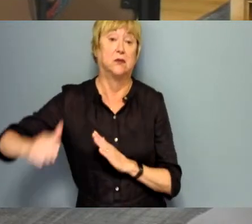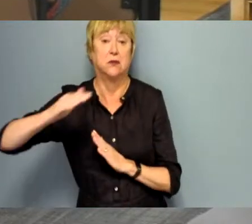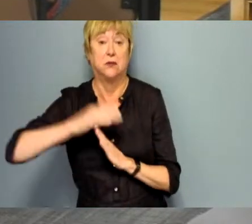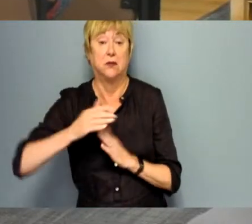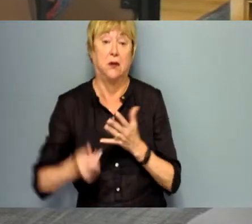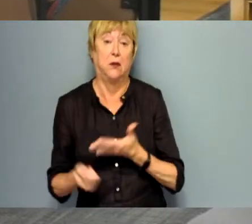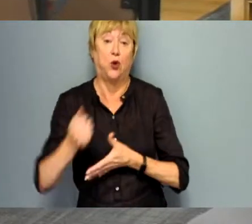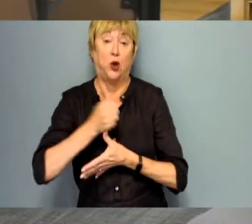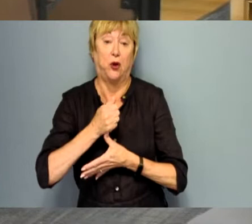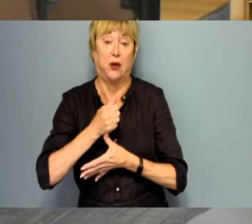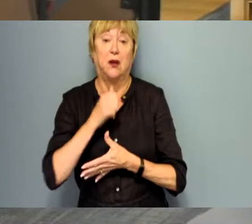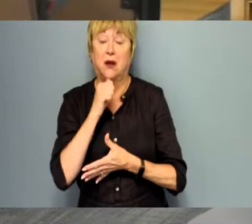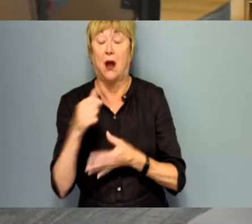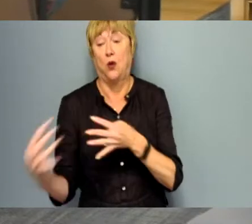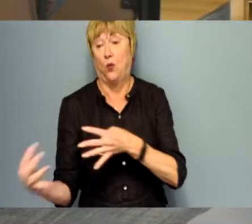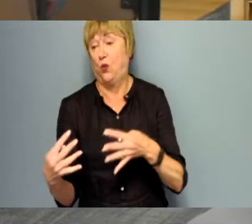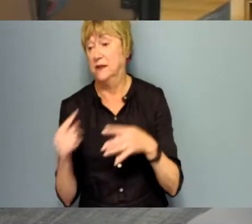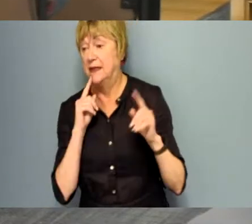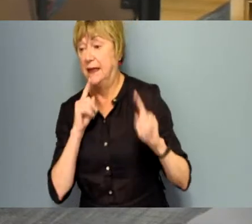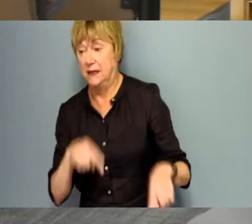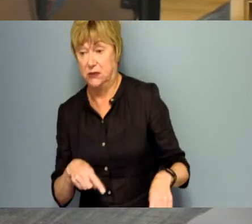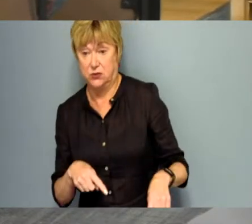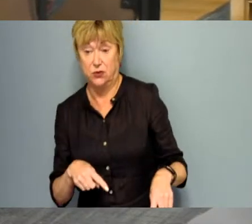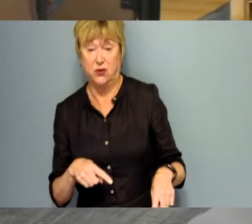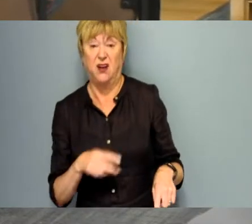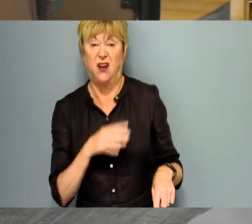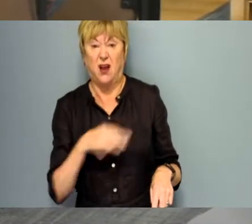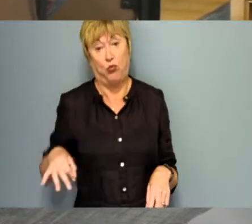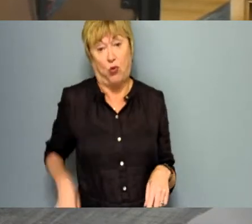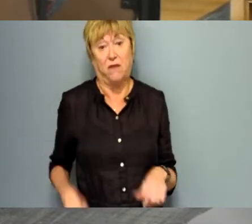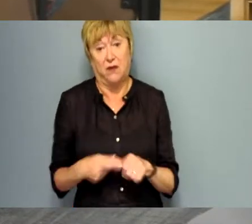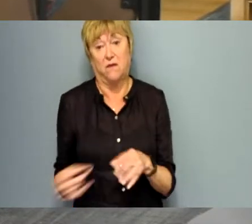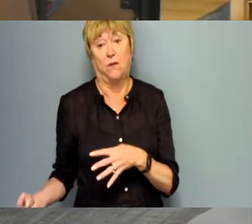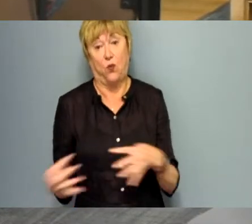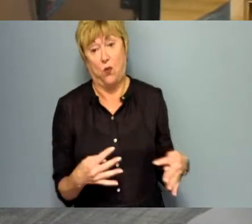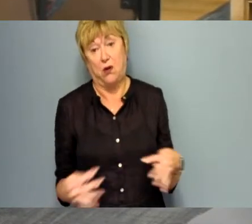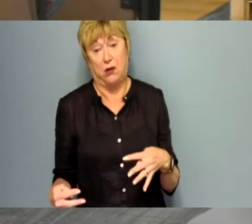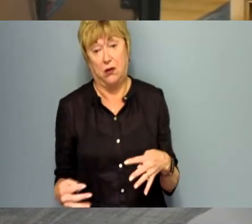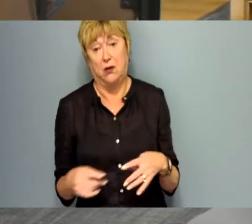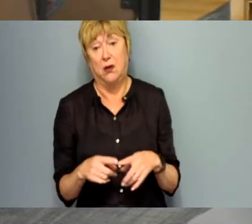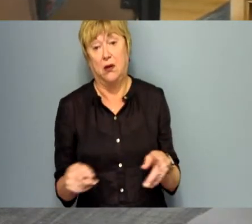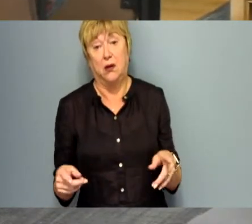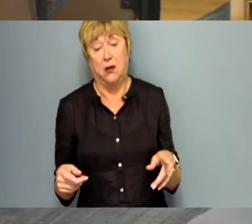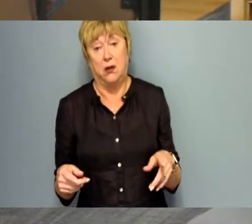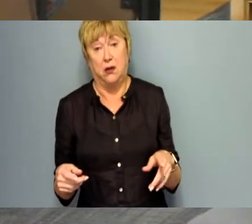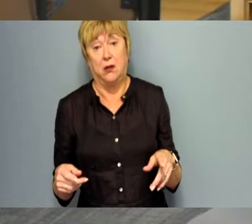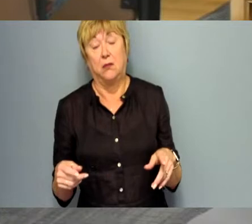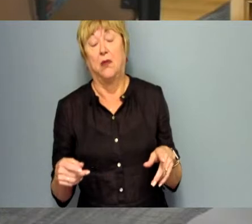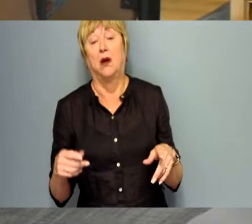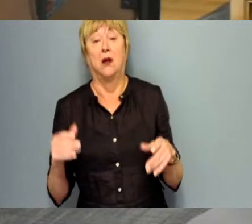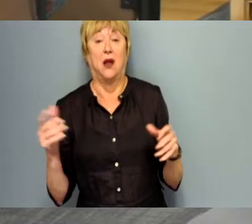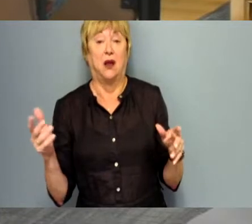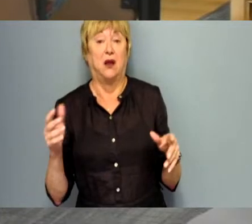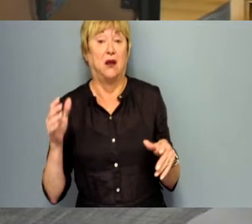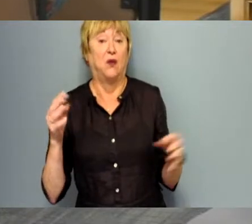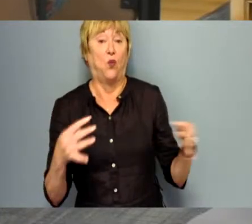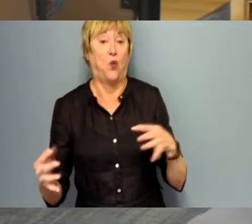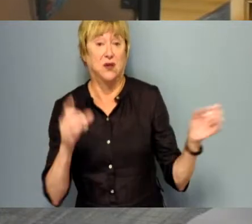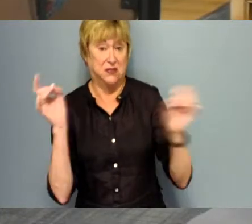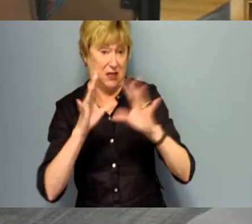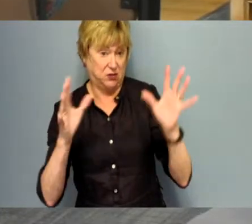the answer, and it's short-term profits, but the disaster could make America look like the moon. Thank you very much.